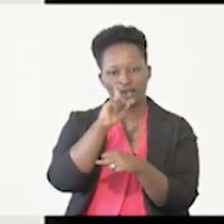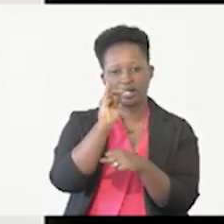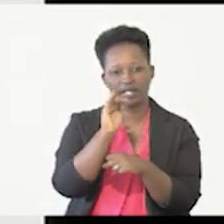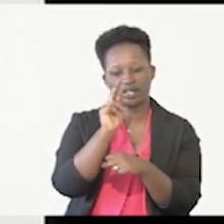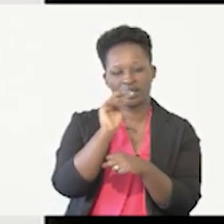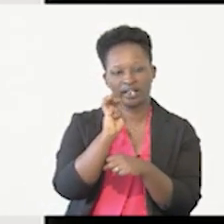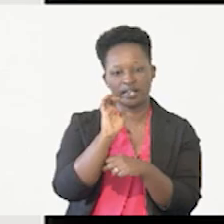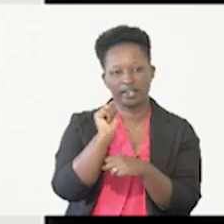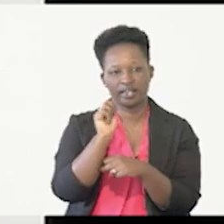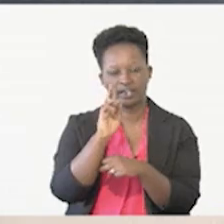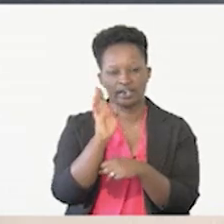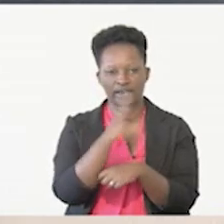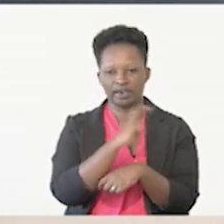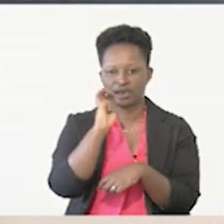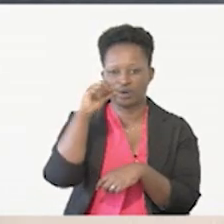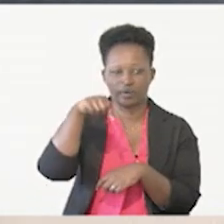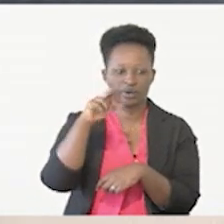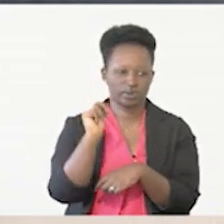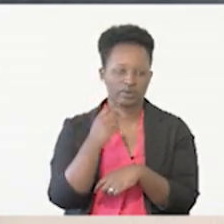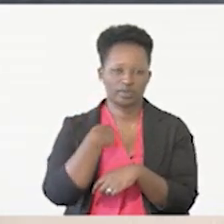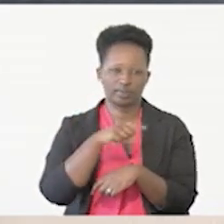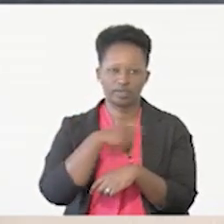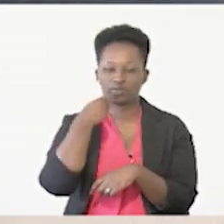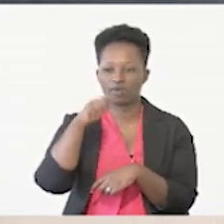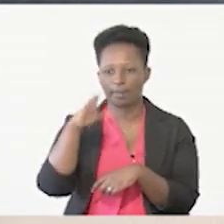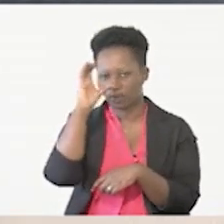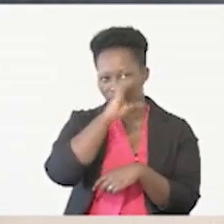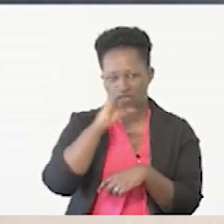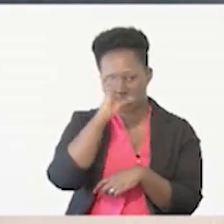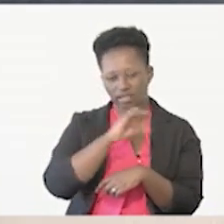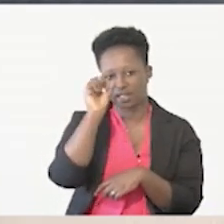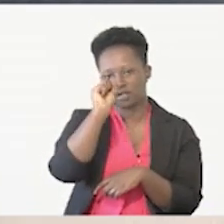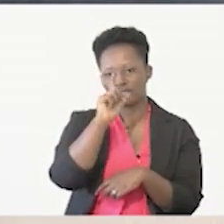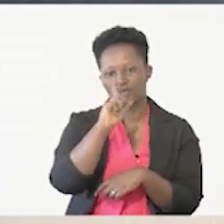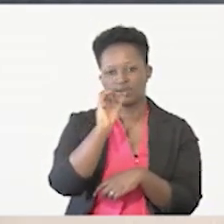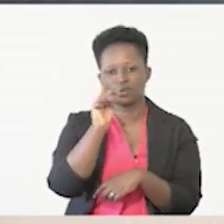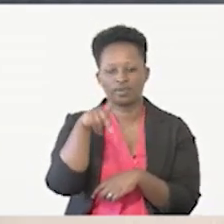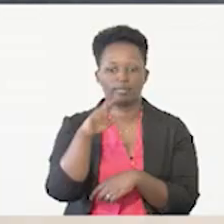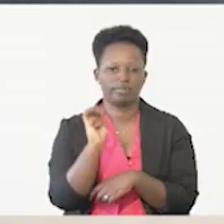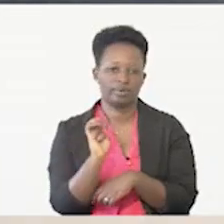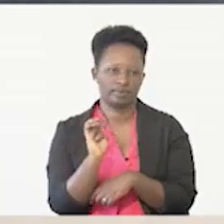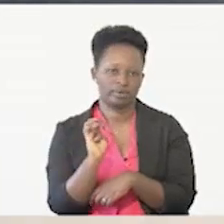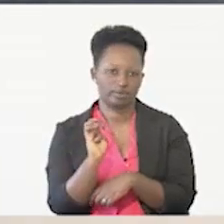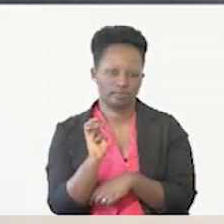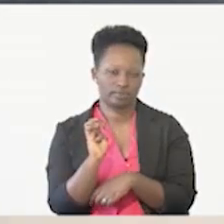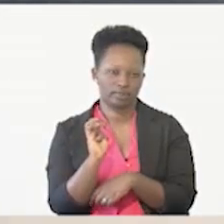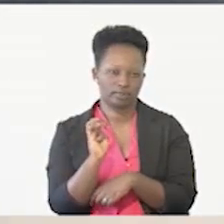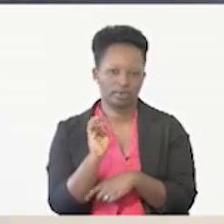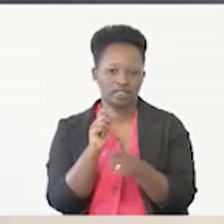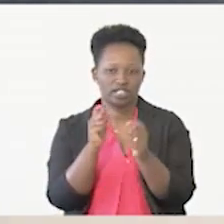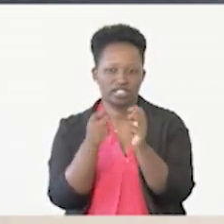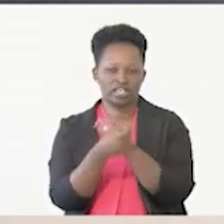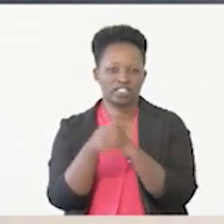linear equation, you need first calculate the slope. You need to calculate the slope or the gradient, which will be, in this case, change in